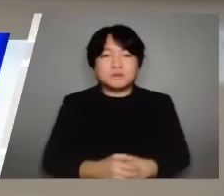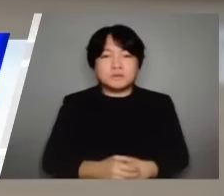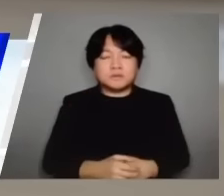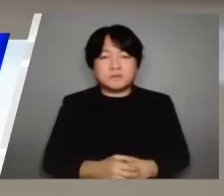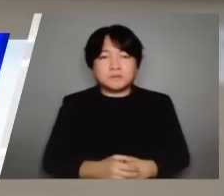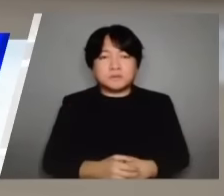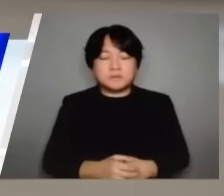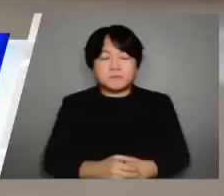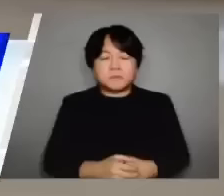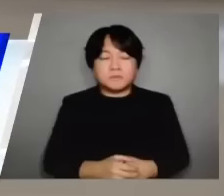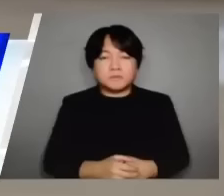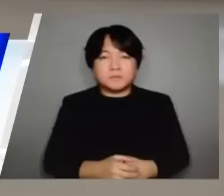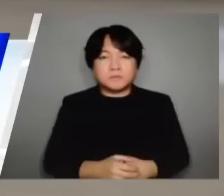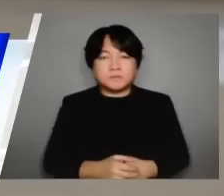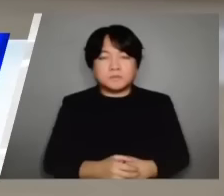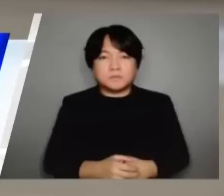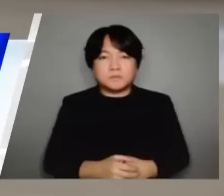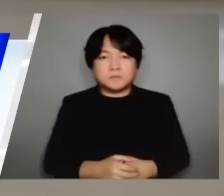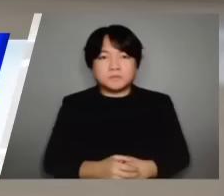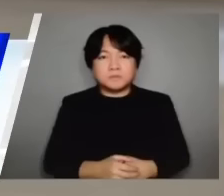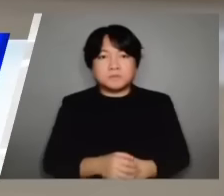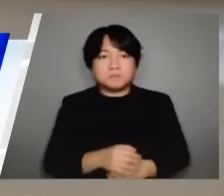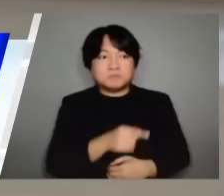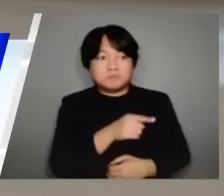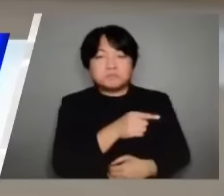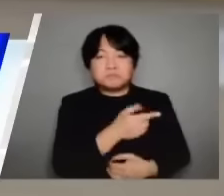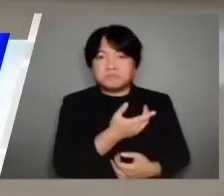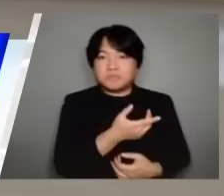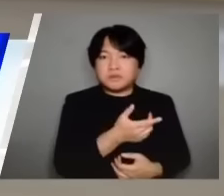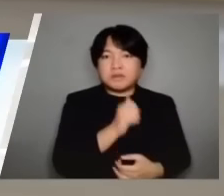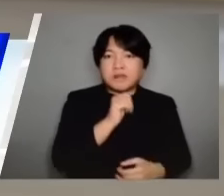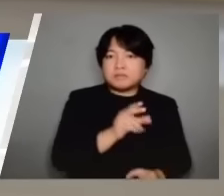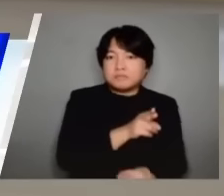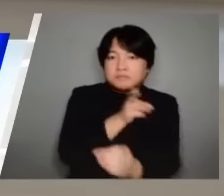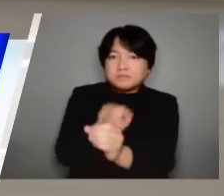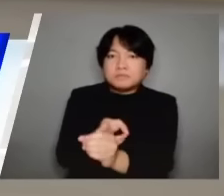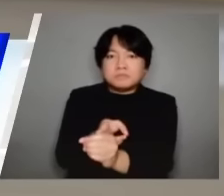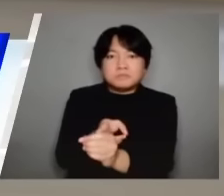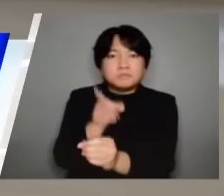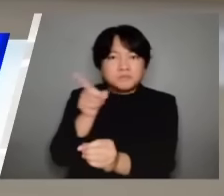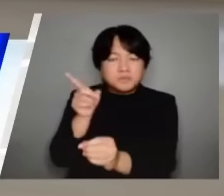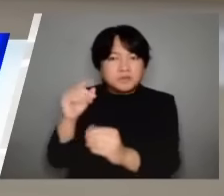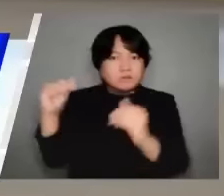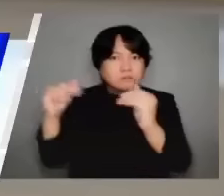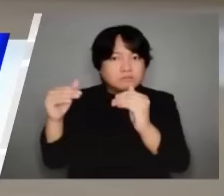push the leaders not participate su we been in sh